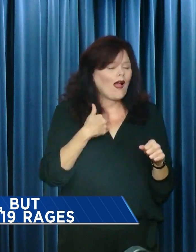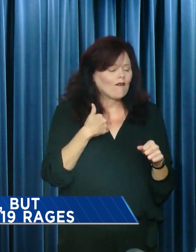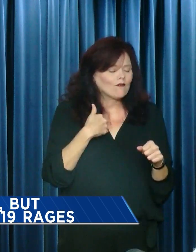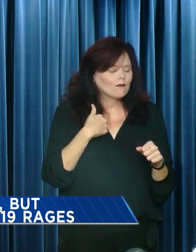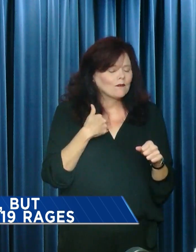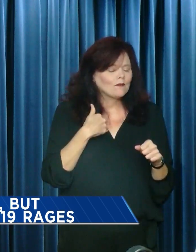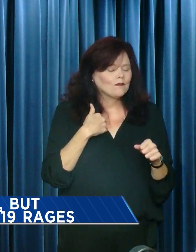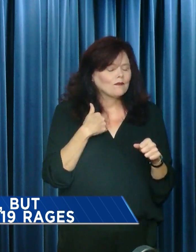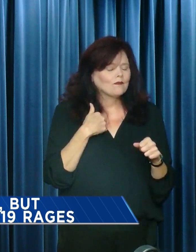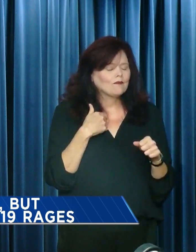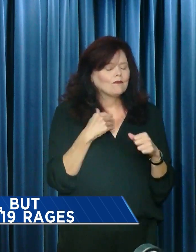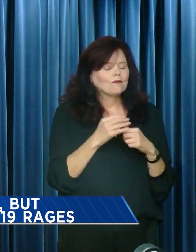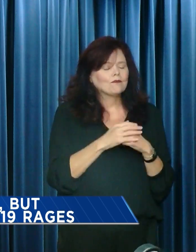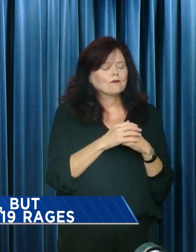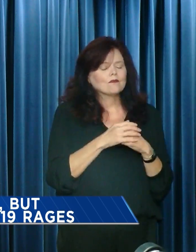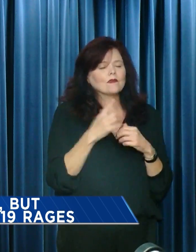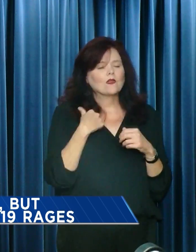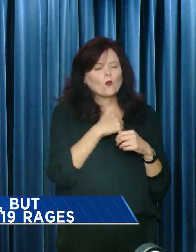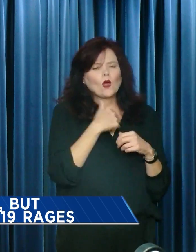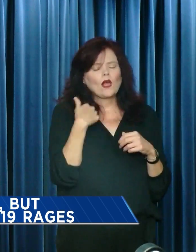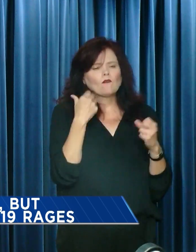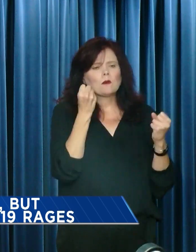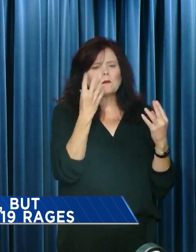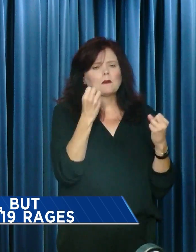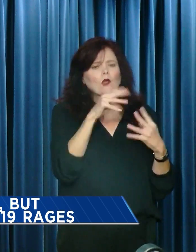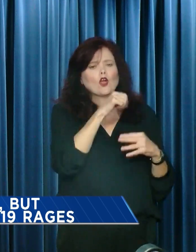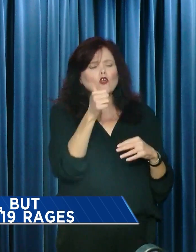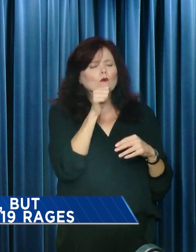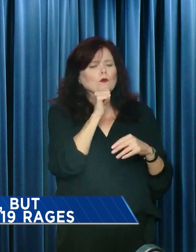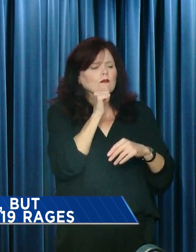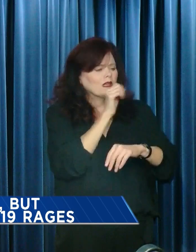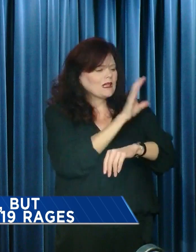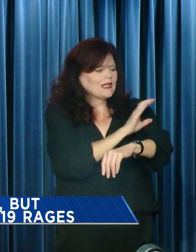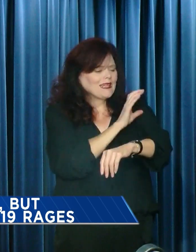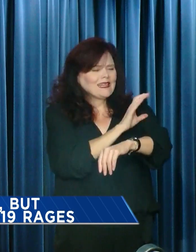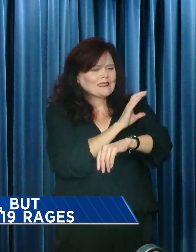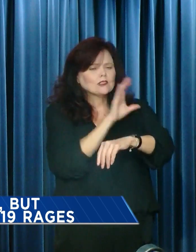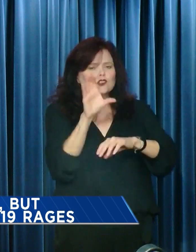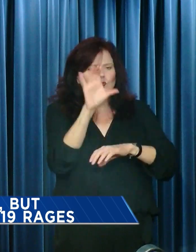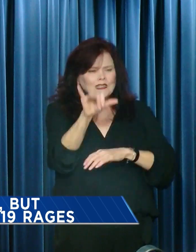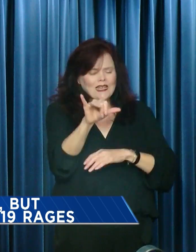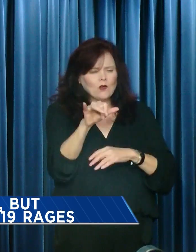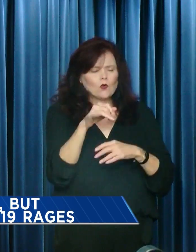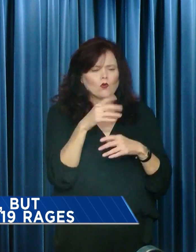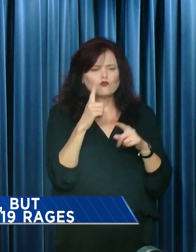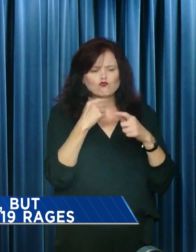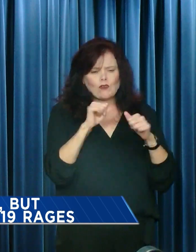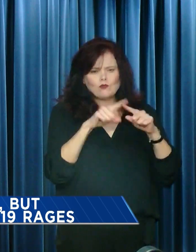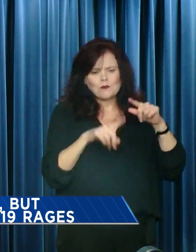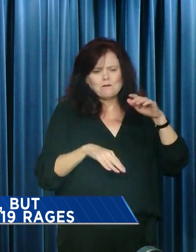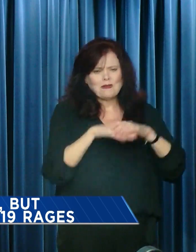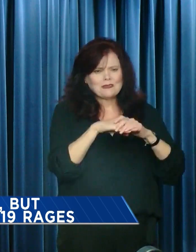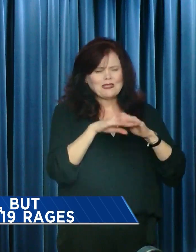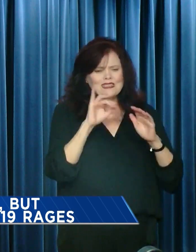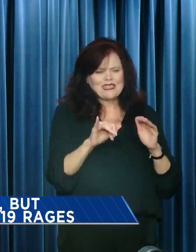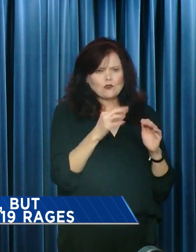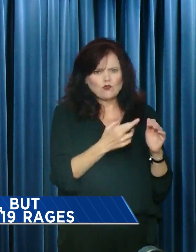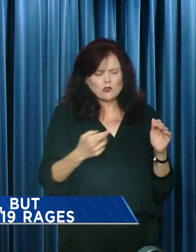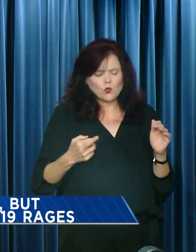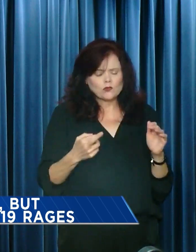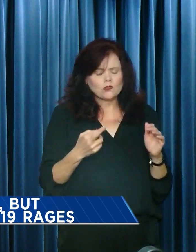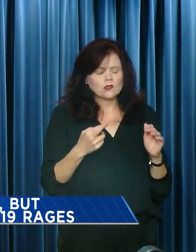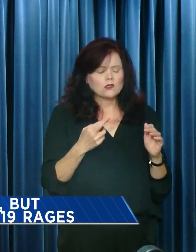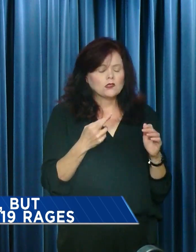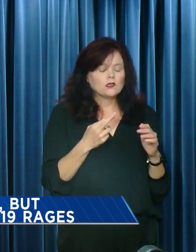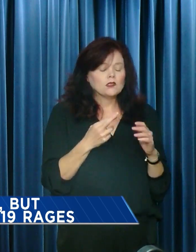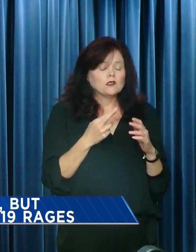of center of excellence network. And we also have a lot of other private clinics that are doing it. So we're going to try to maximize that resource.